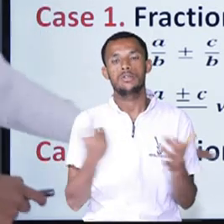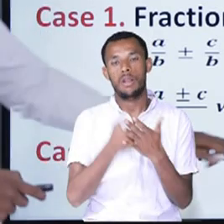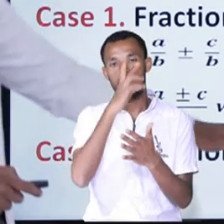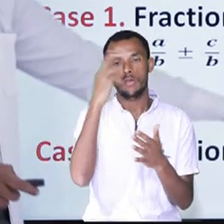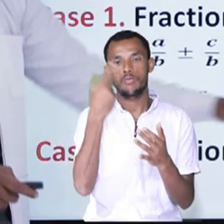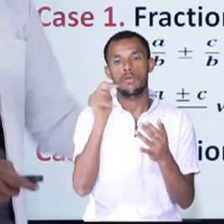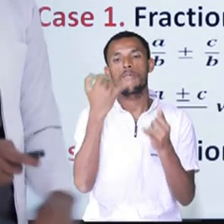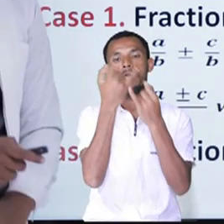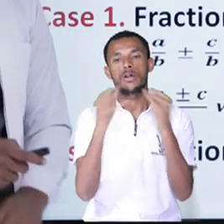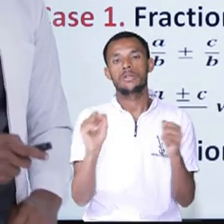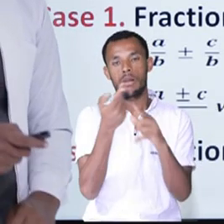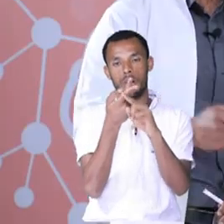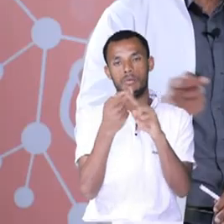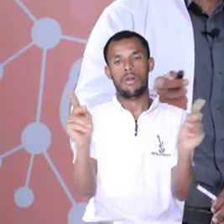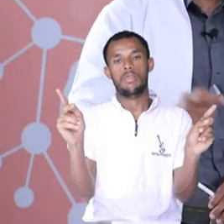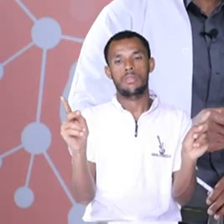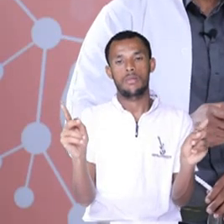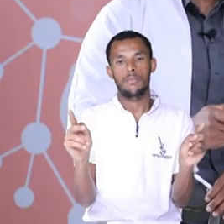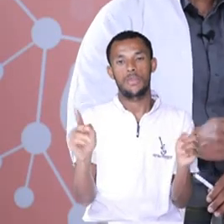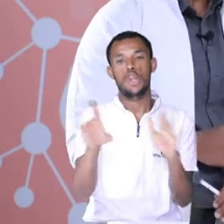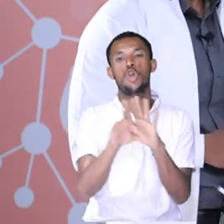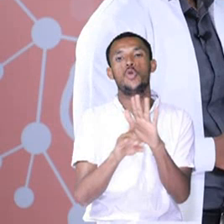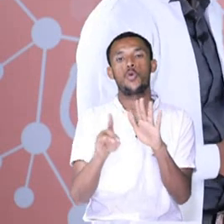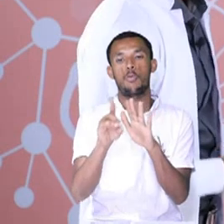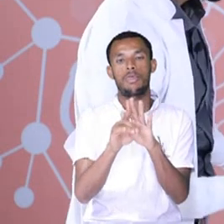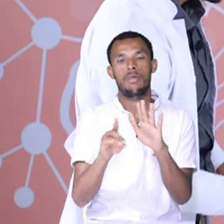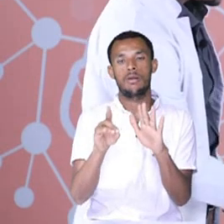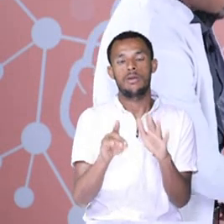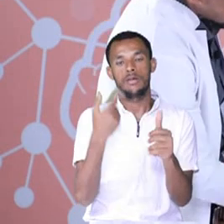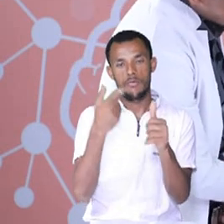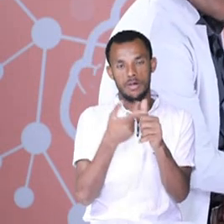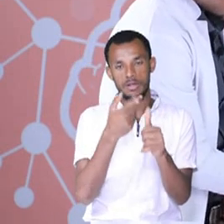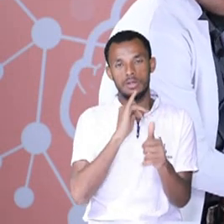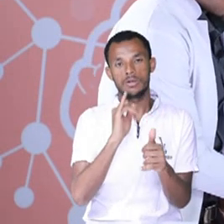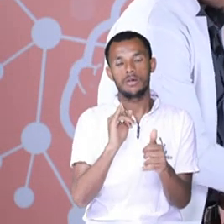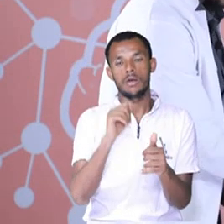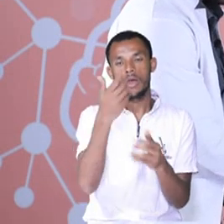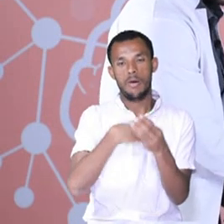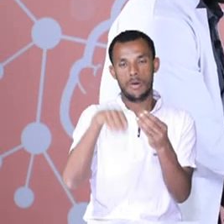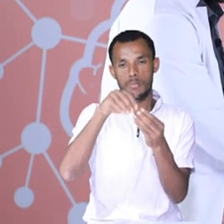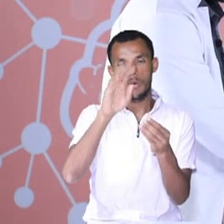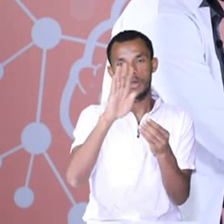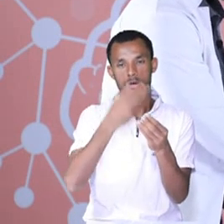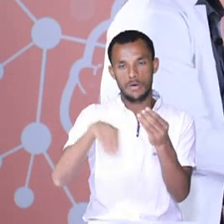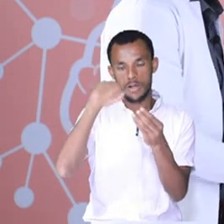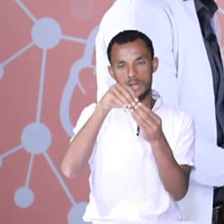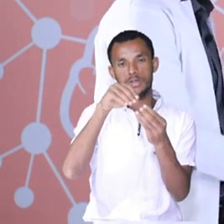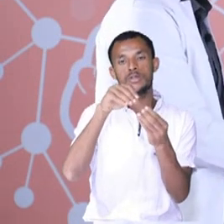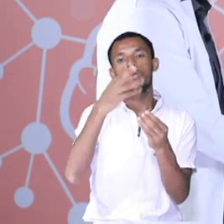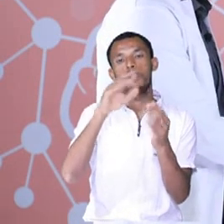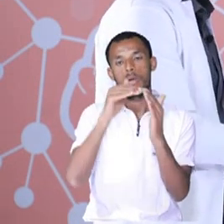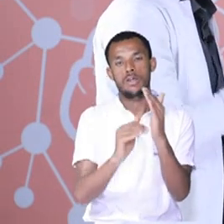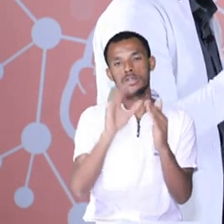of the fraction is different denominator, the first is, here is a plus b plus or minus c over